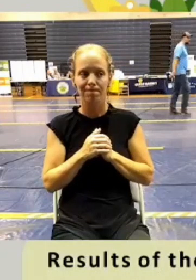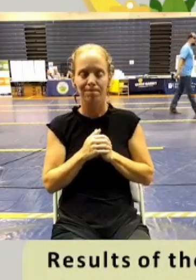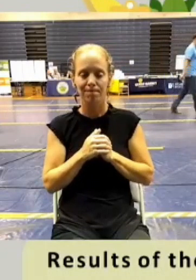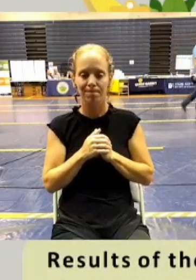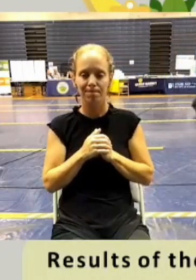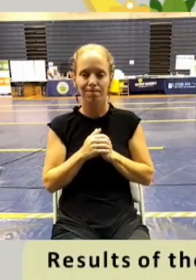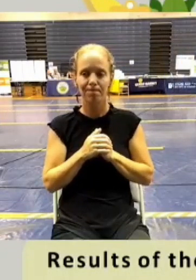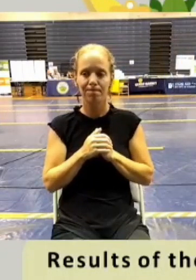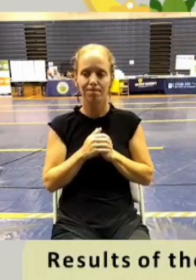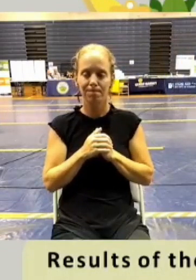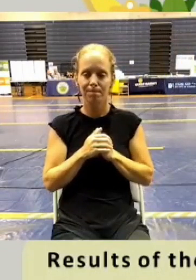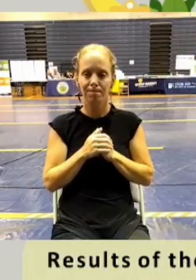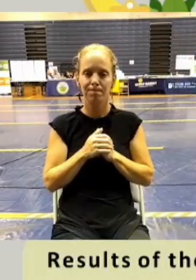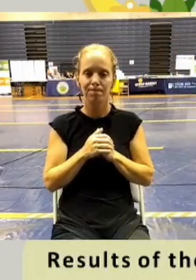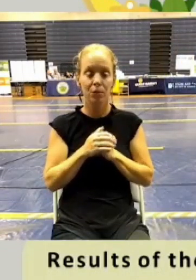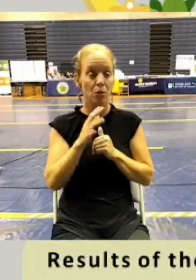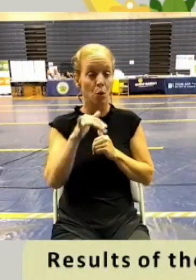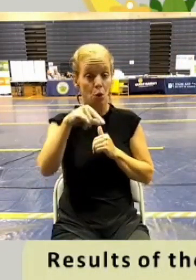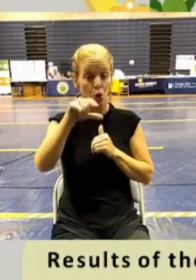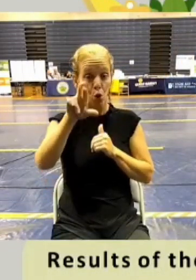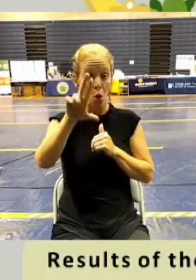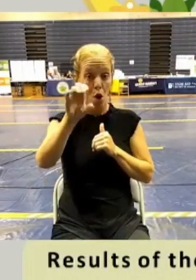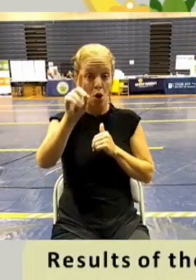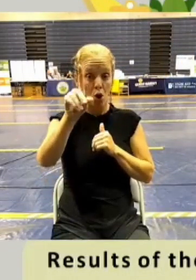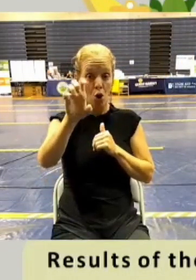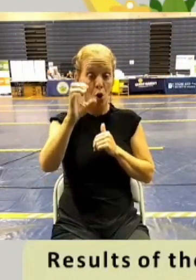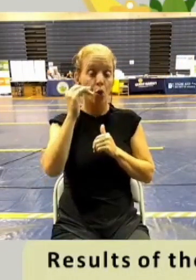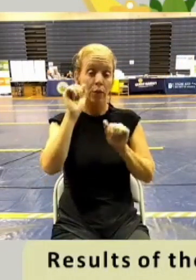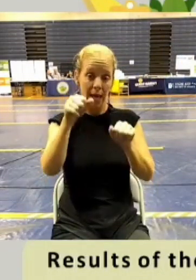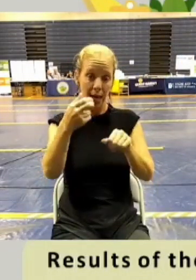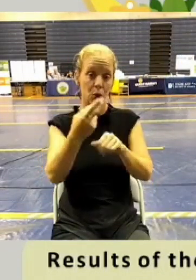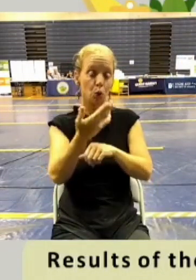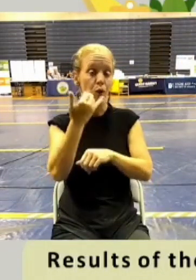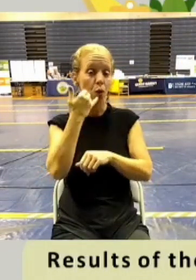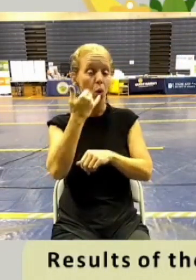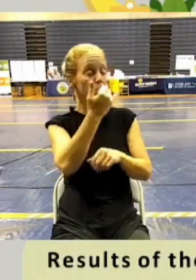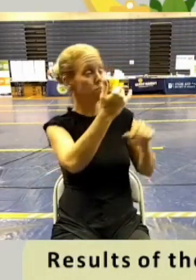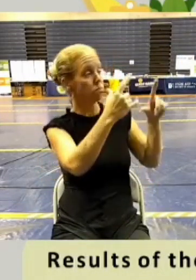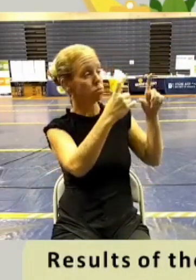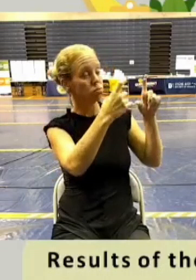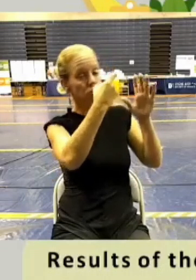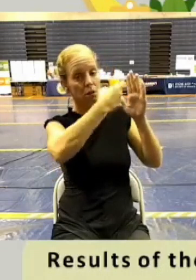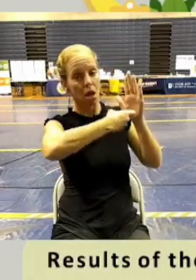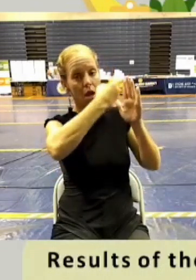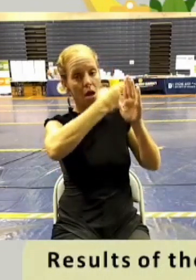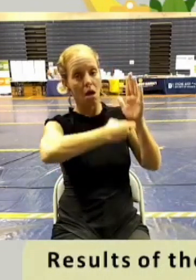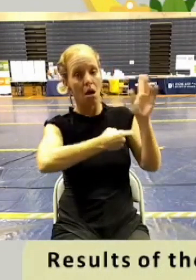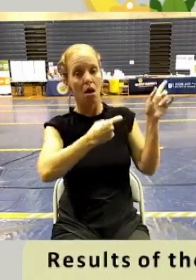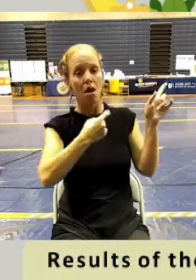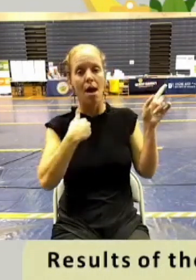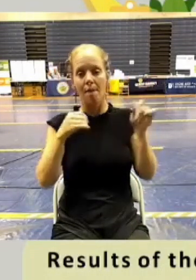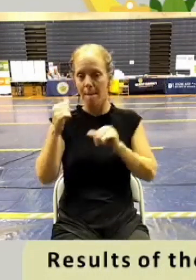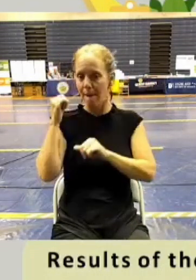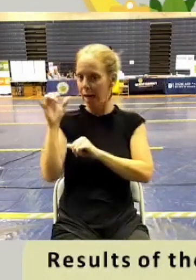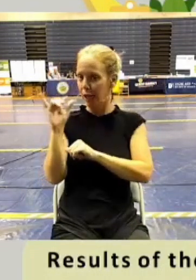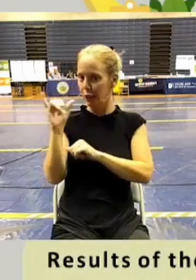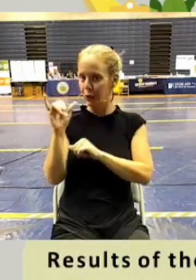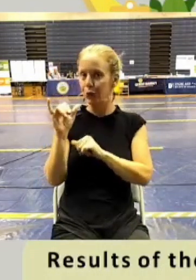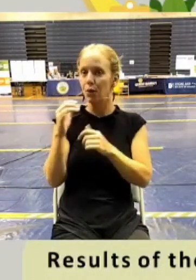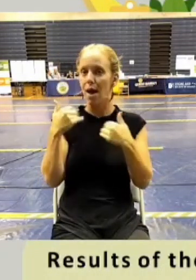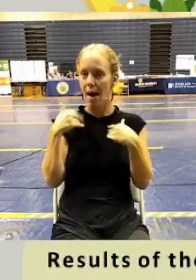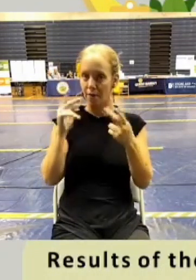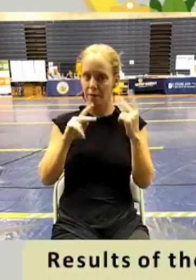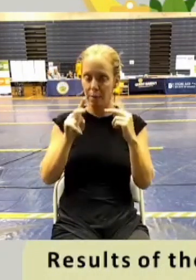This is the QR code. If you take a mobile device and you scan it, and we have it in the back too, and we have people to help